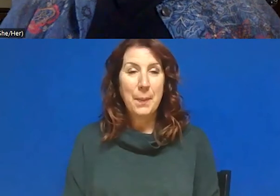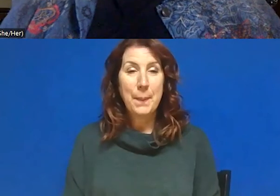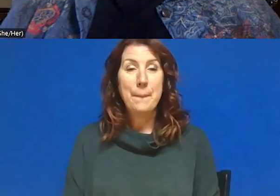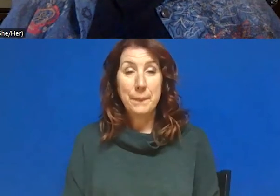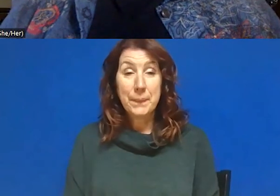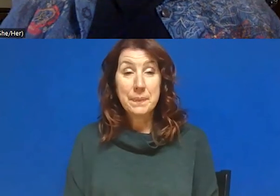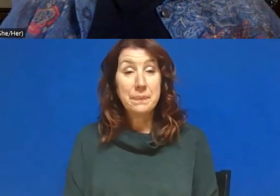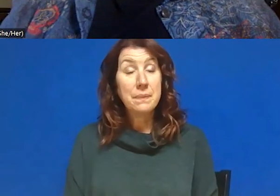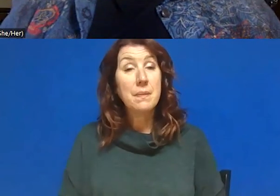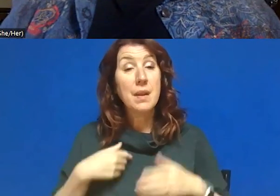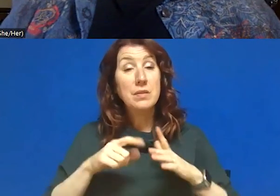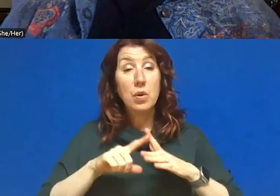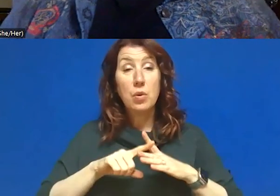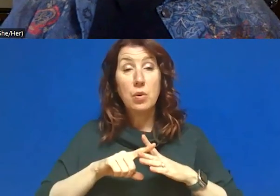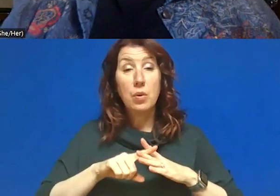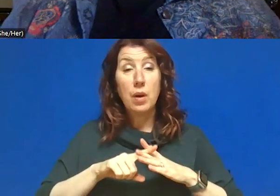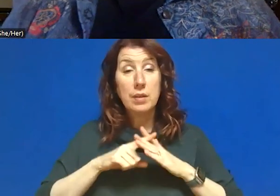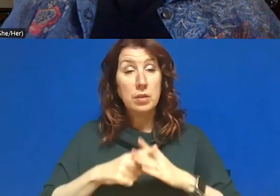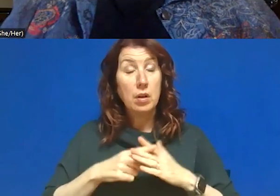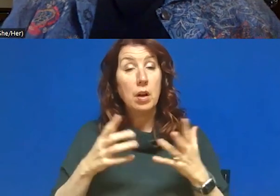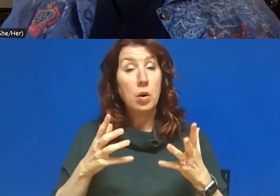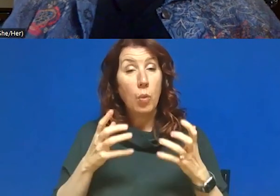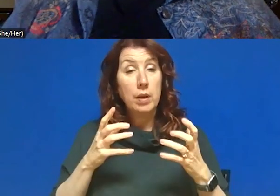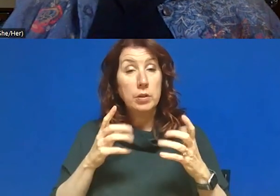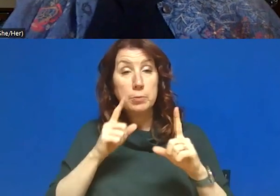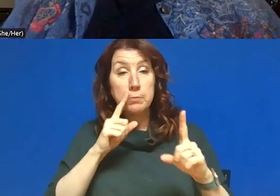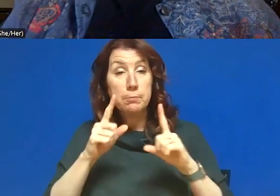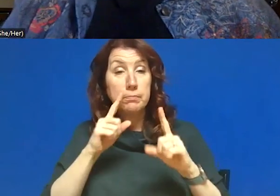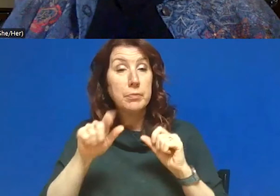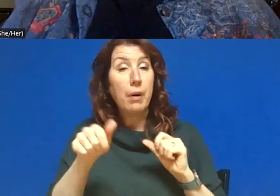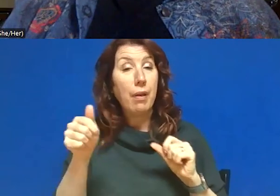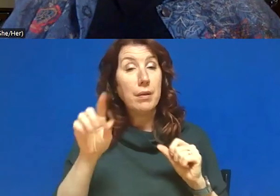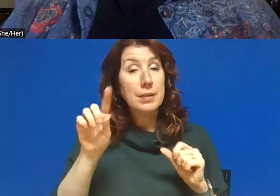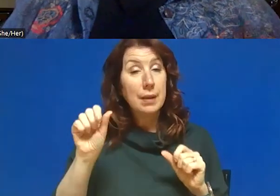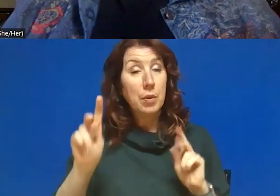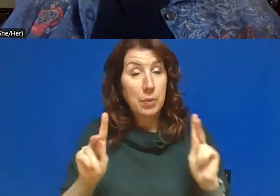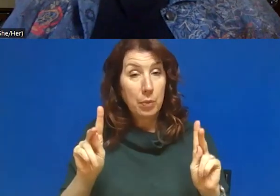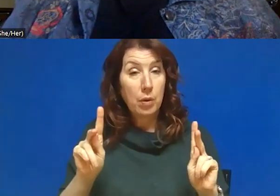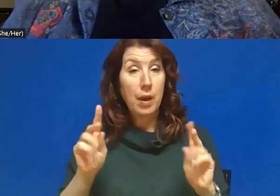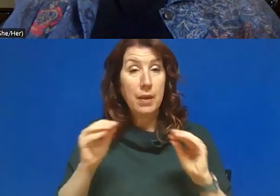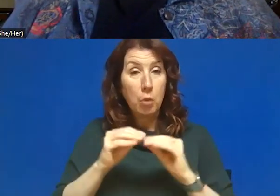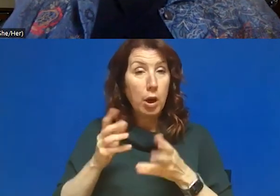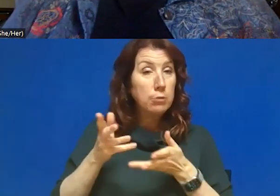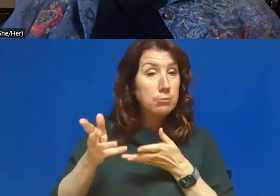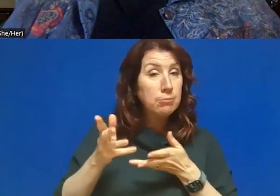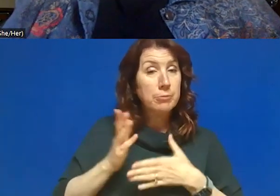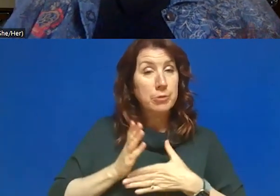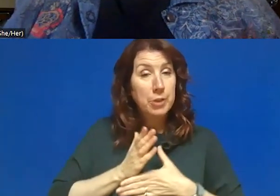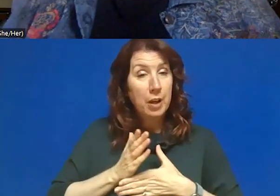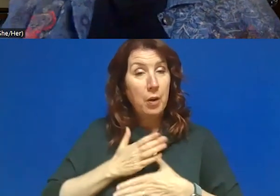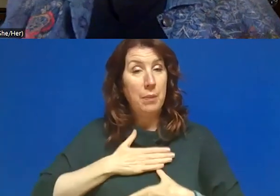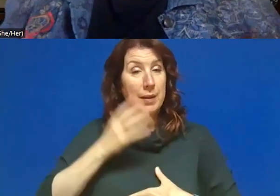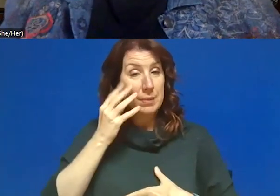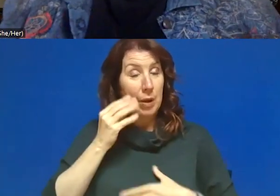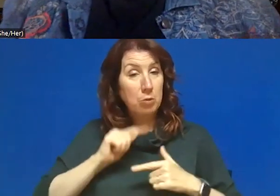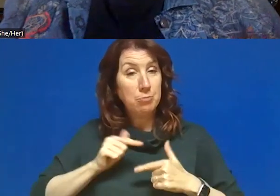So I started just like really wanting to talk to other disabled people. And more, the more I talked about my own experiences, the more other